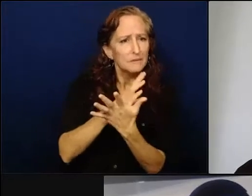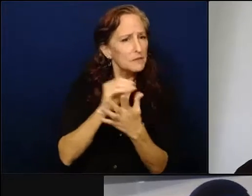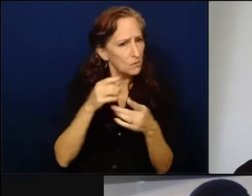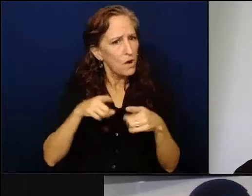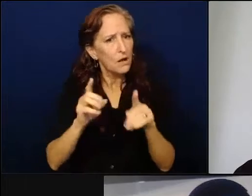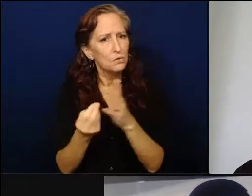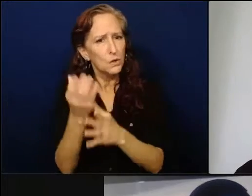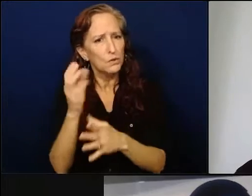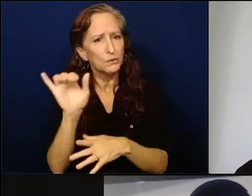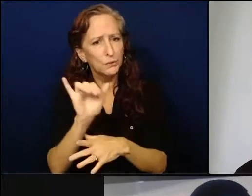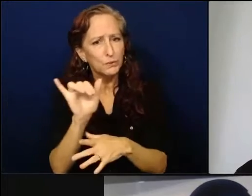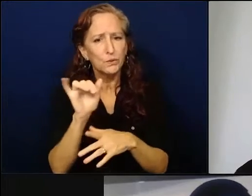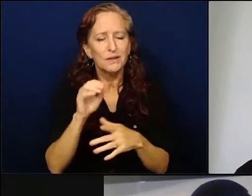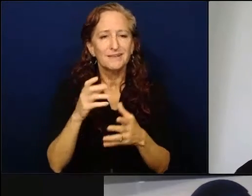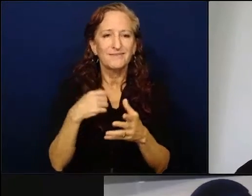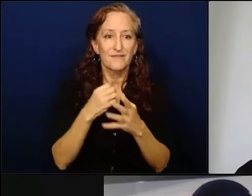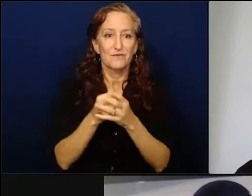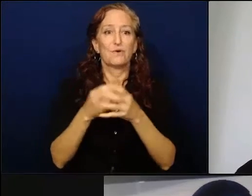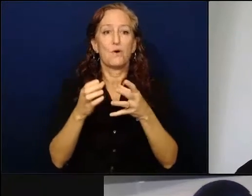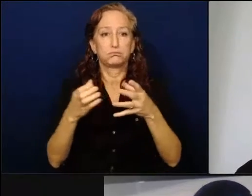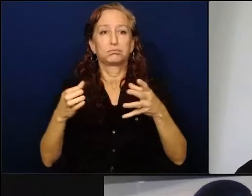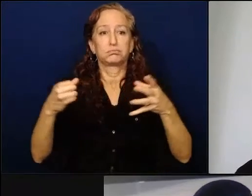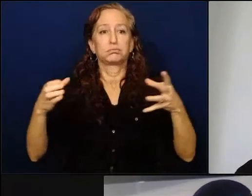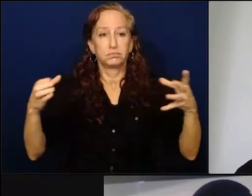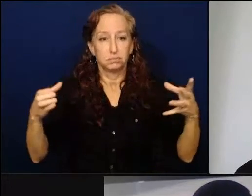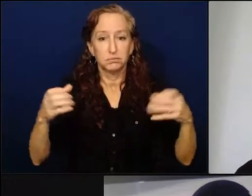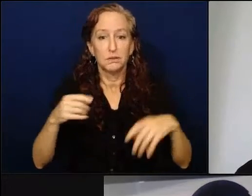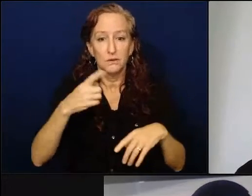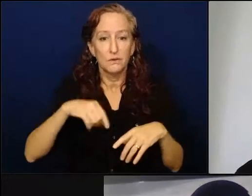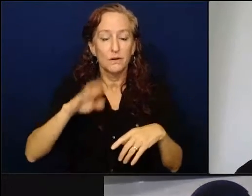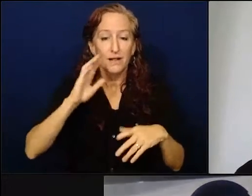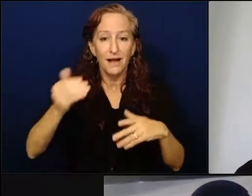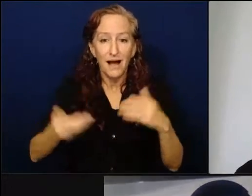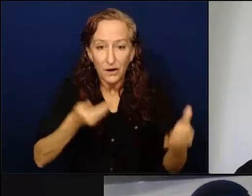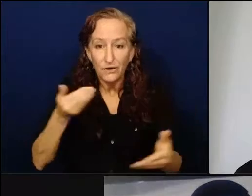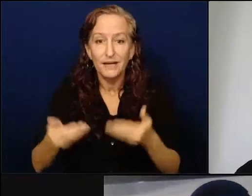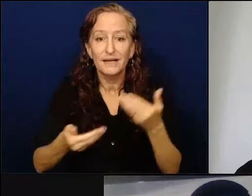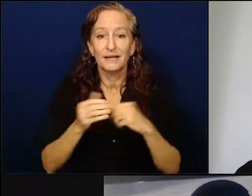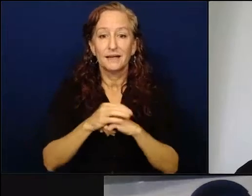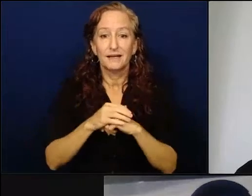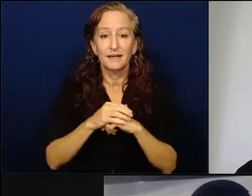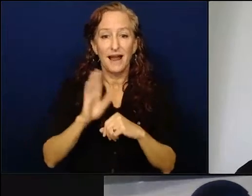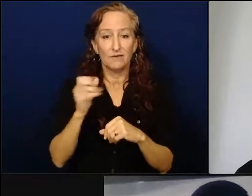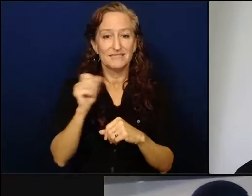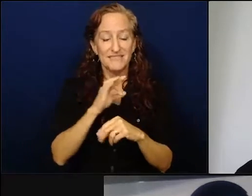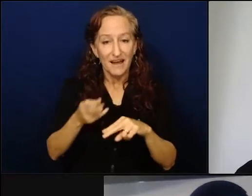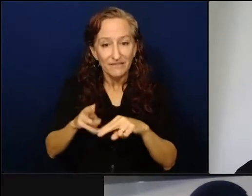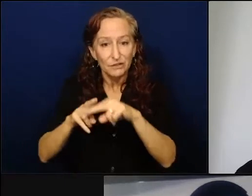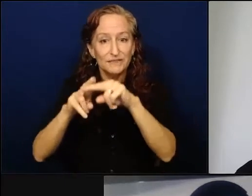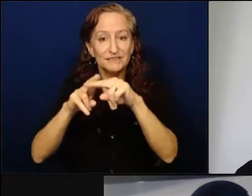that's actually going through sort of a growth spurt now, and we're going to be hiring and increasing our staff